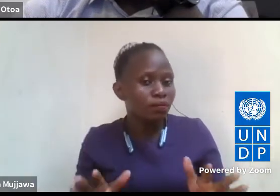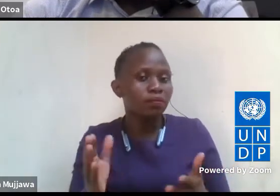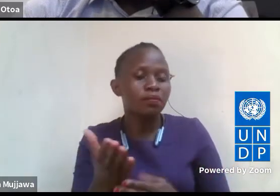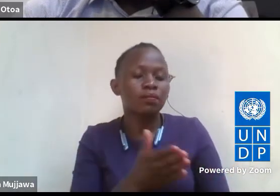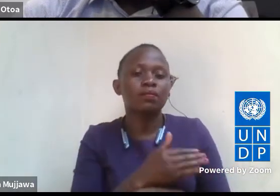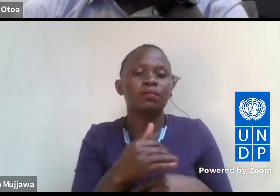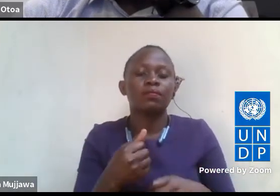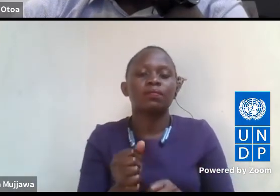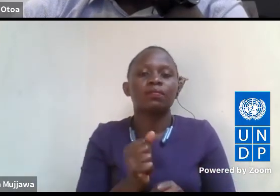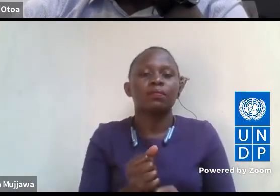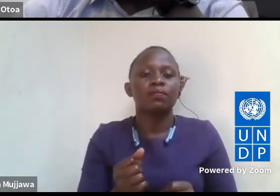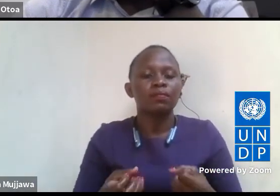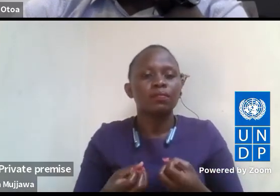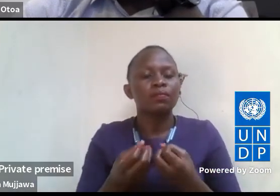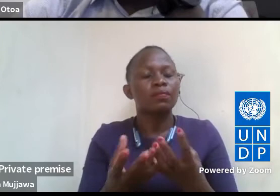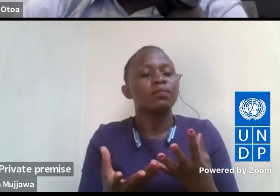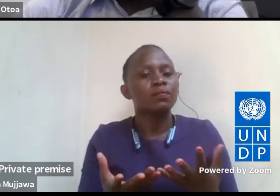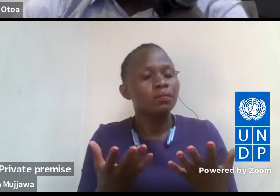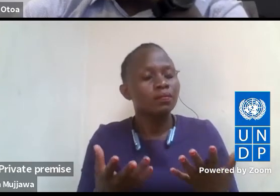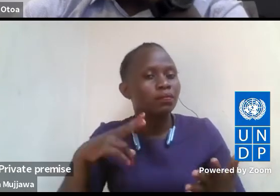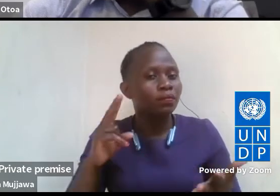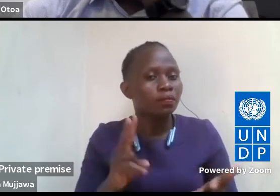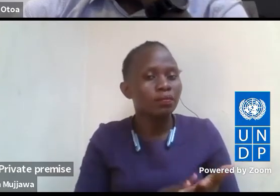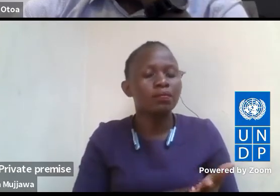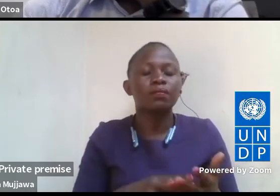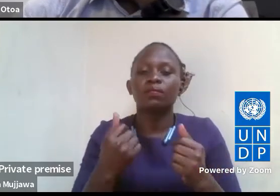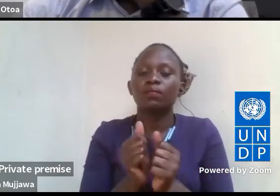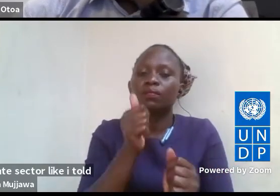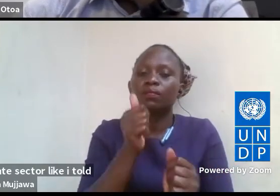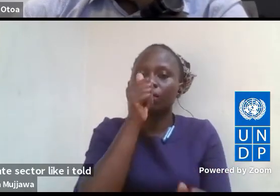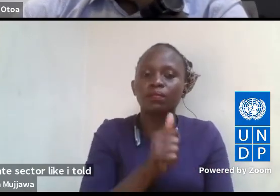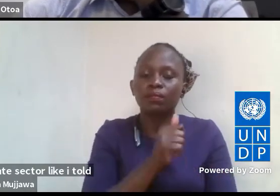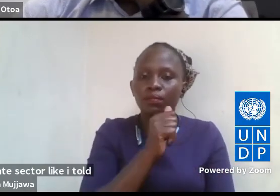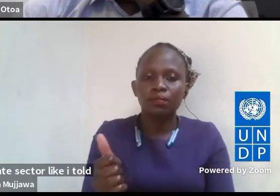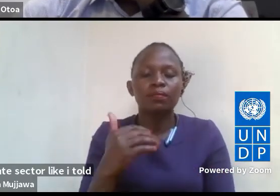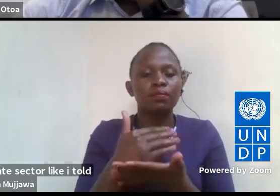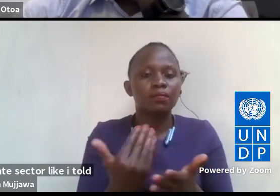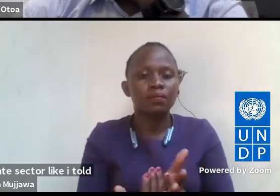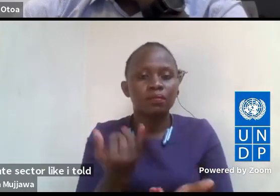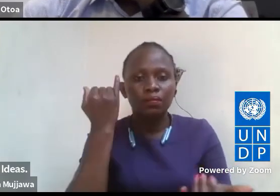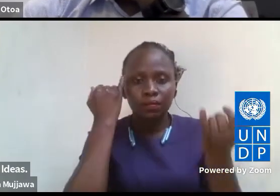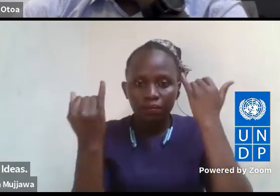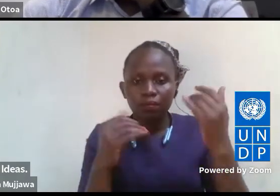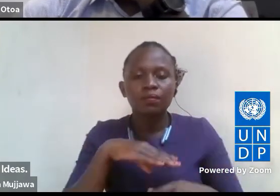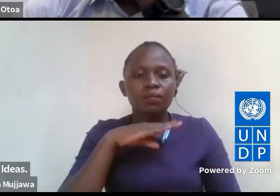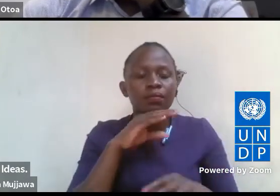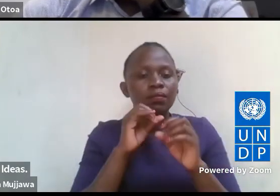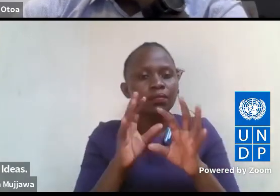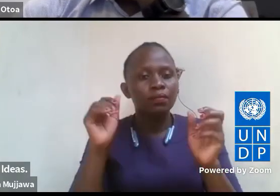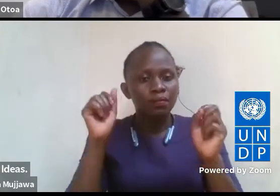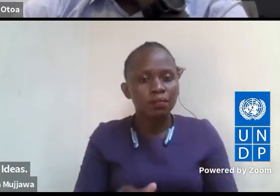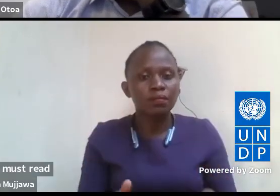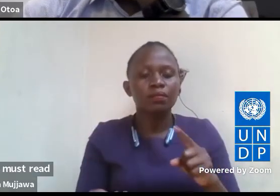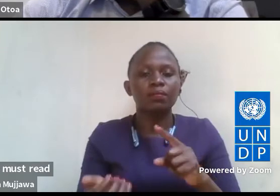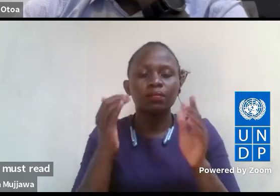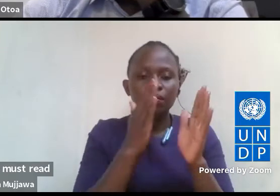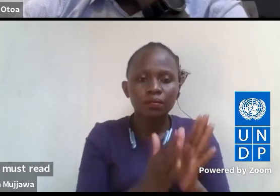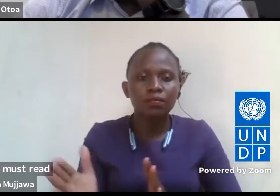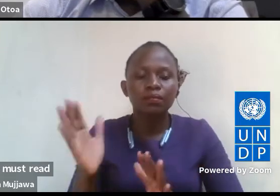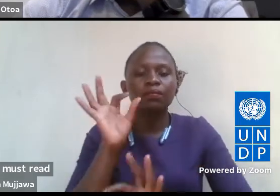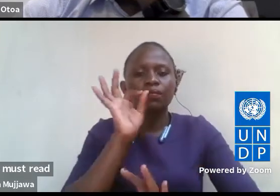the truth is with our private sector, like I told you colleagues, ideas are not enough. We must really get organized, articulate